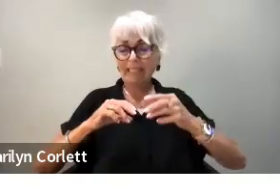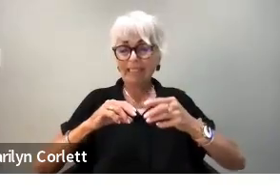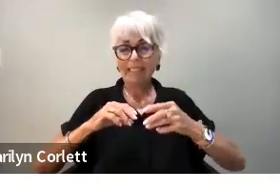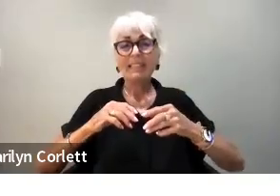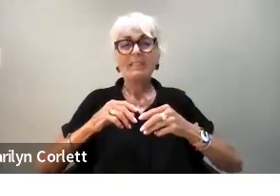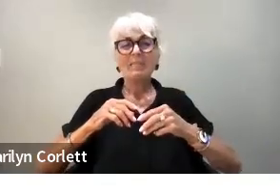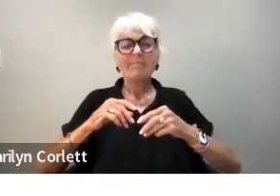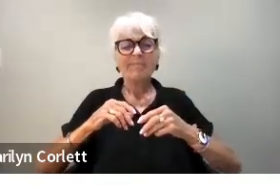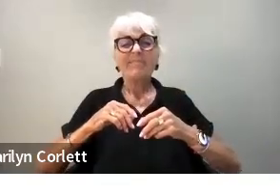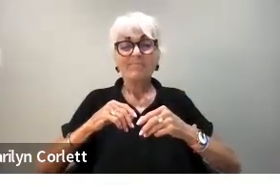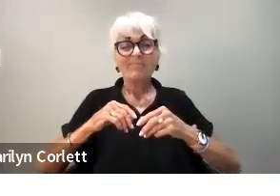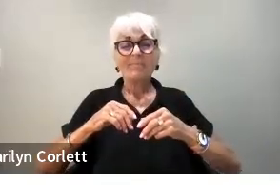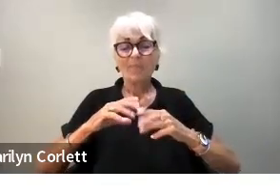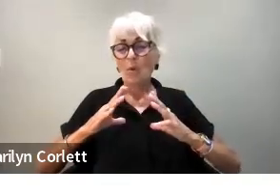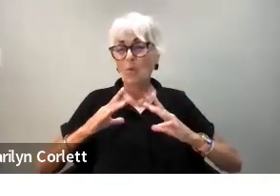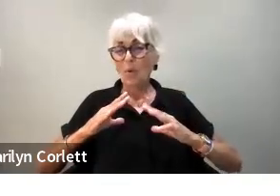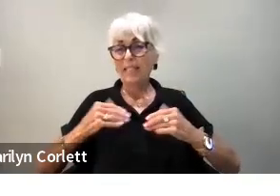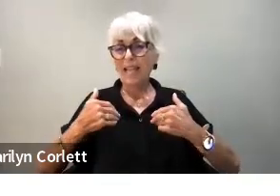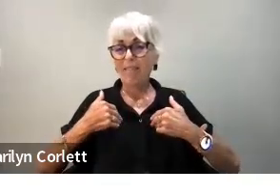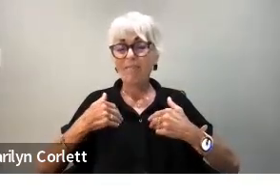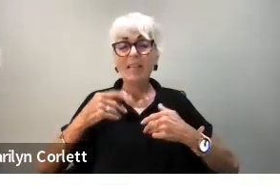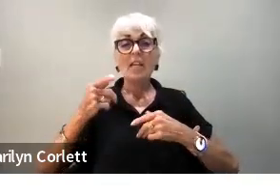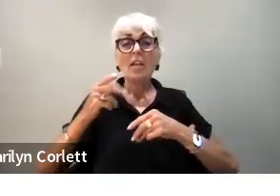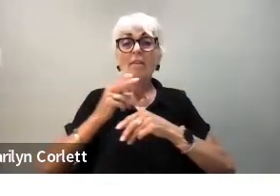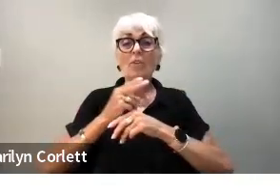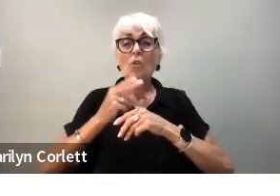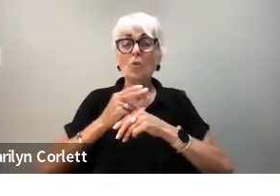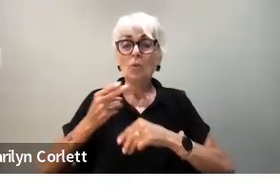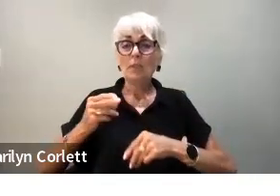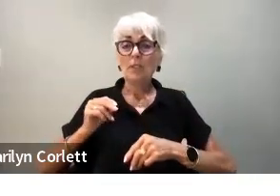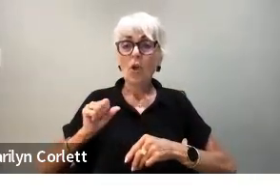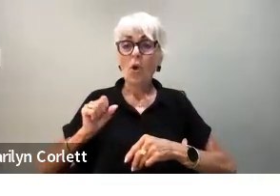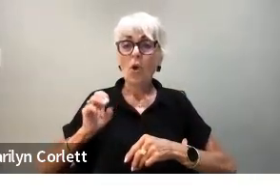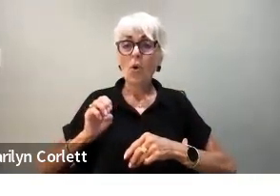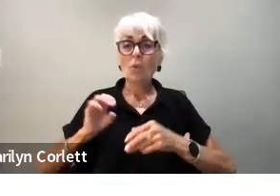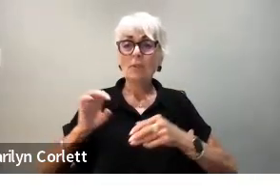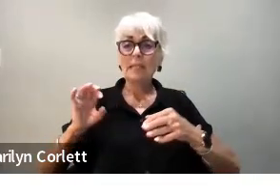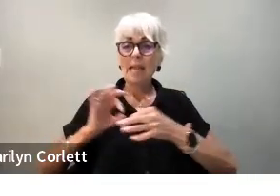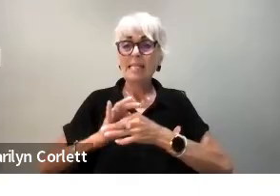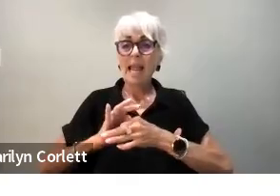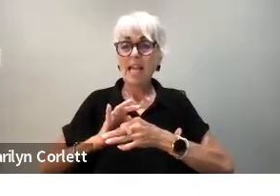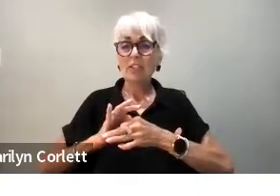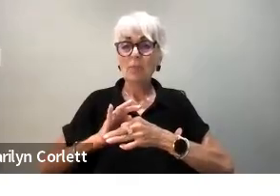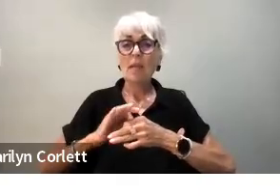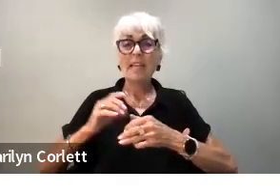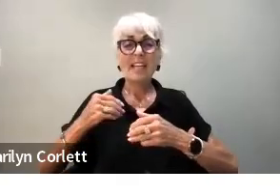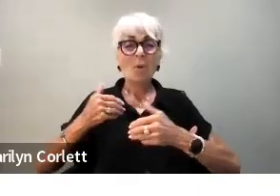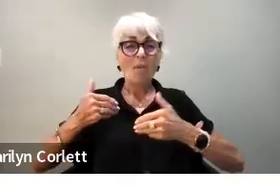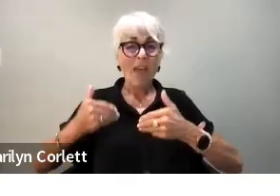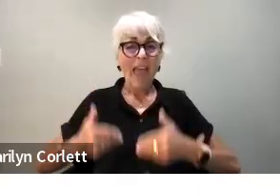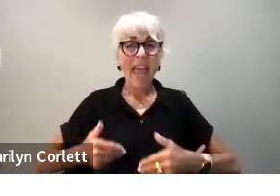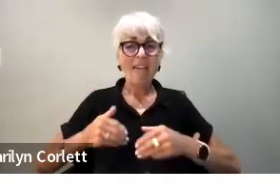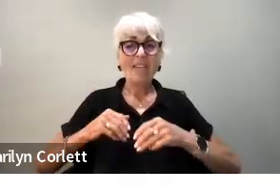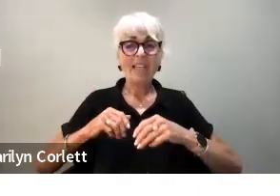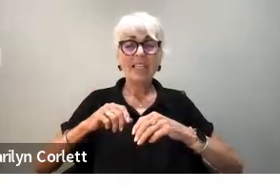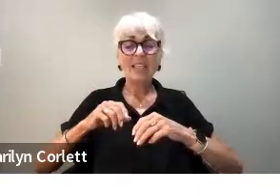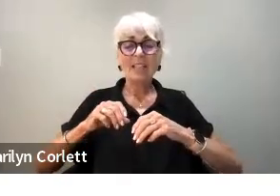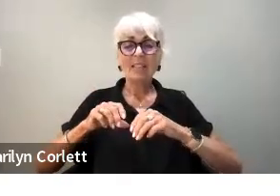to have around. And again, if you're using that hose attachment and you have a super heavy hose that kind of